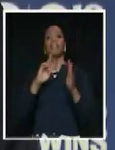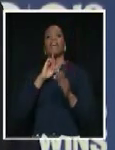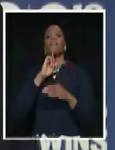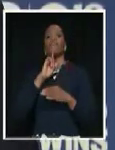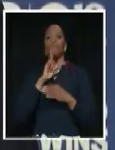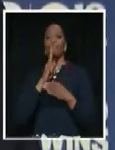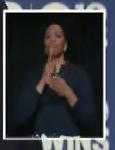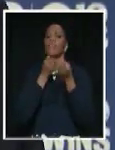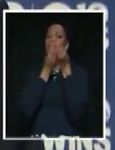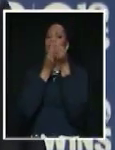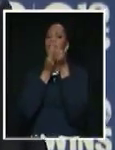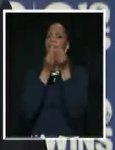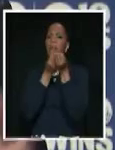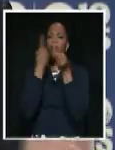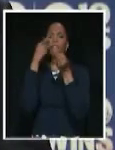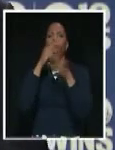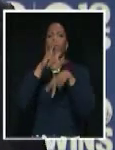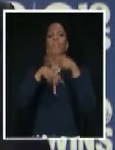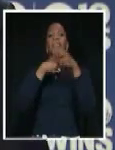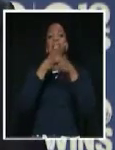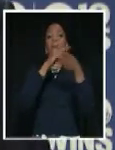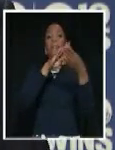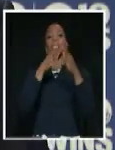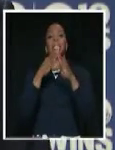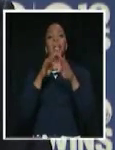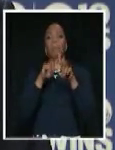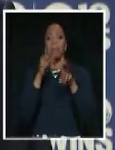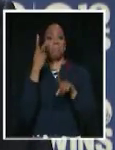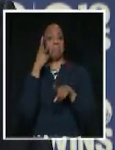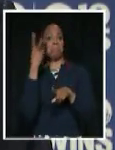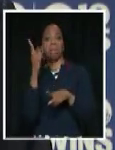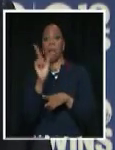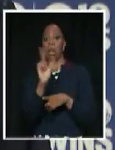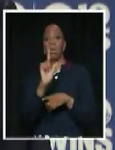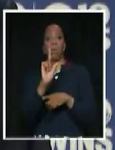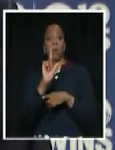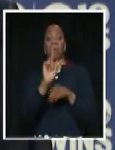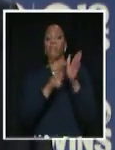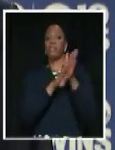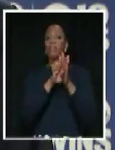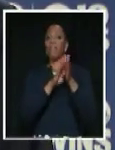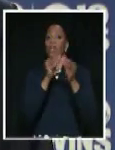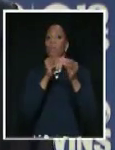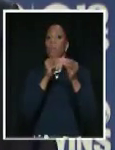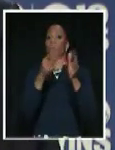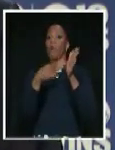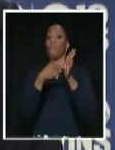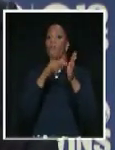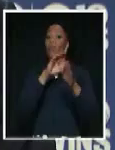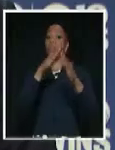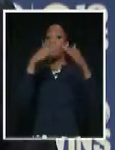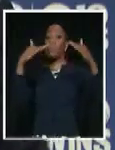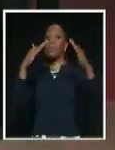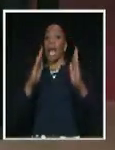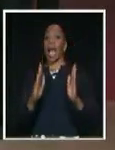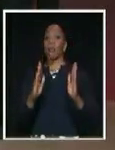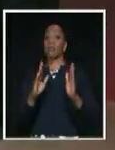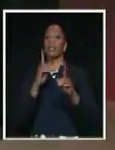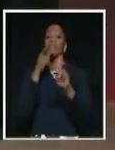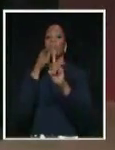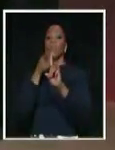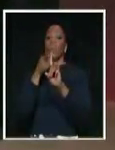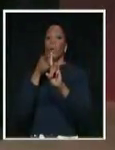maximize affordable housing in this city. I haven't seen Mr. Lhota focus on trying to develop more affordable housing for the people of this city. Let's finish. So the point